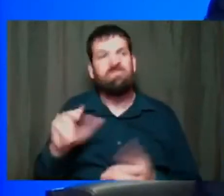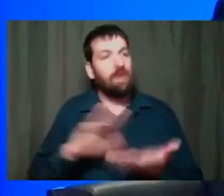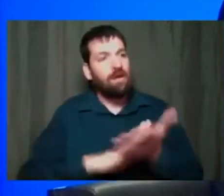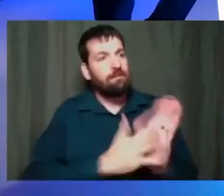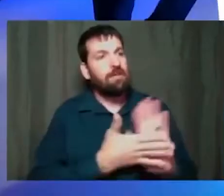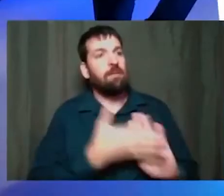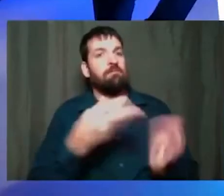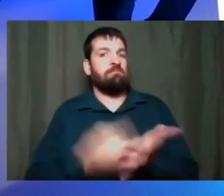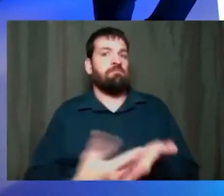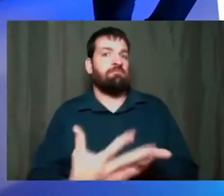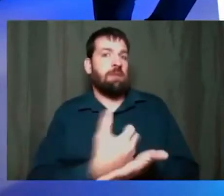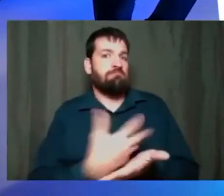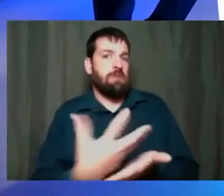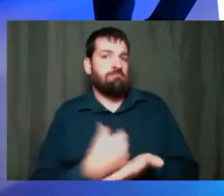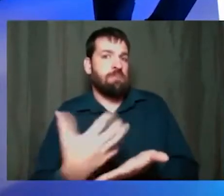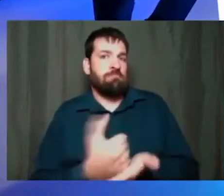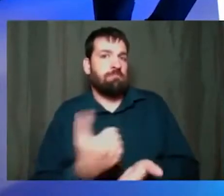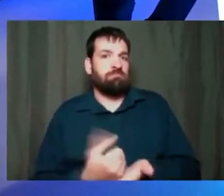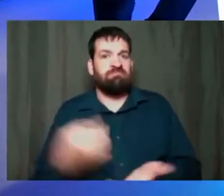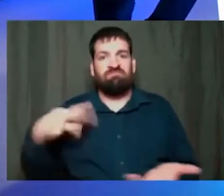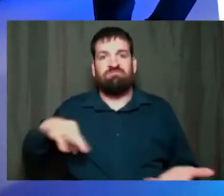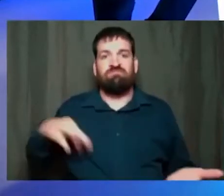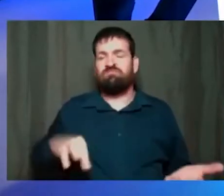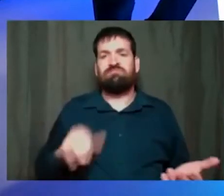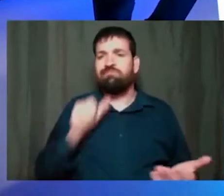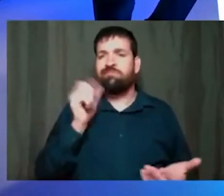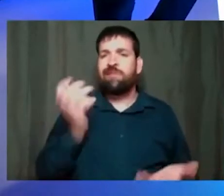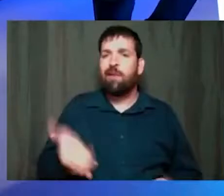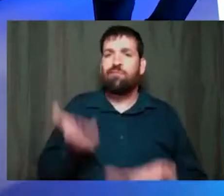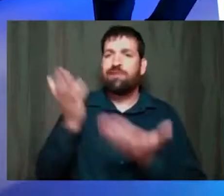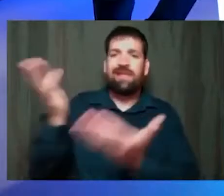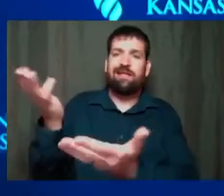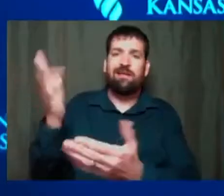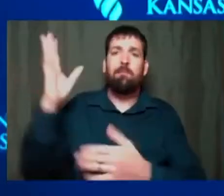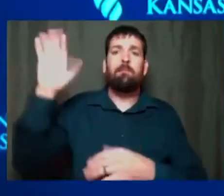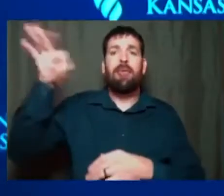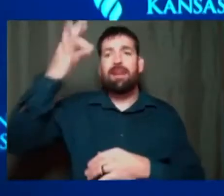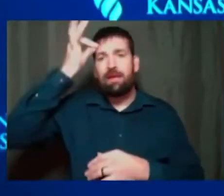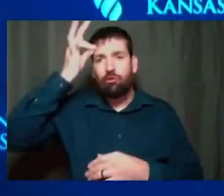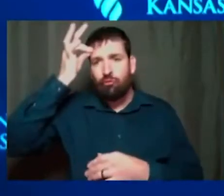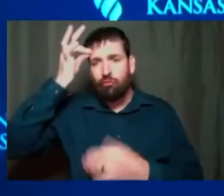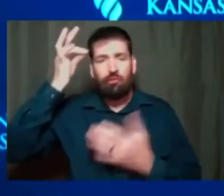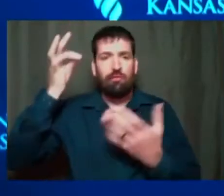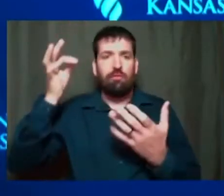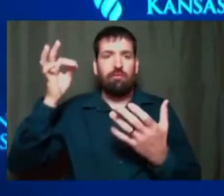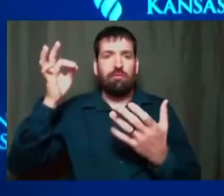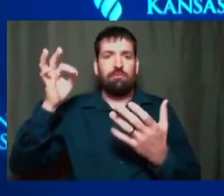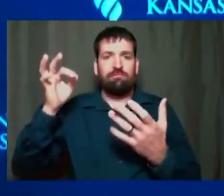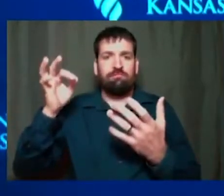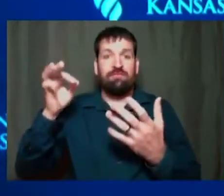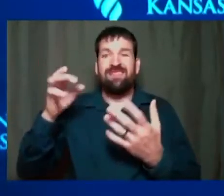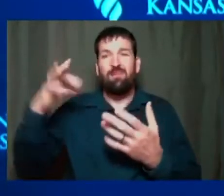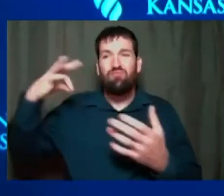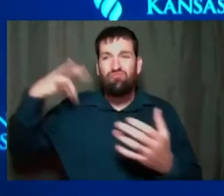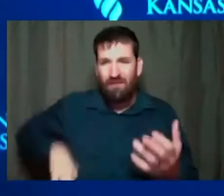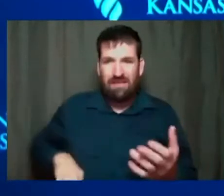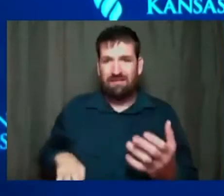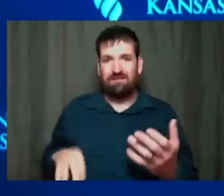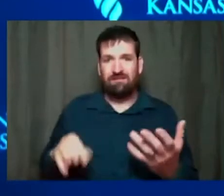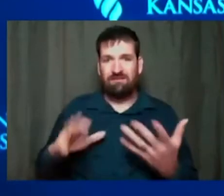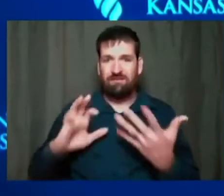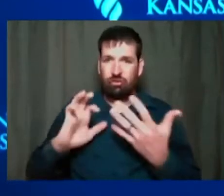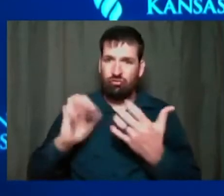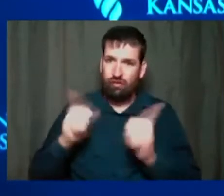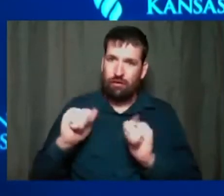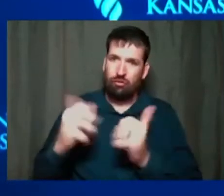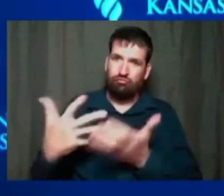money off of you. They're really not trying to present a political viewpoint to you. They're trying to put a profit, a way of making money off of your anger. They just